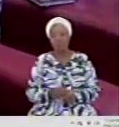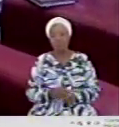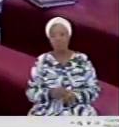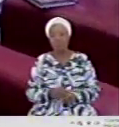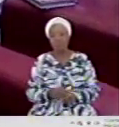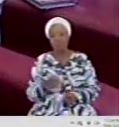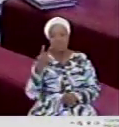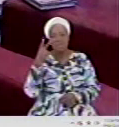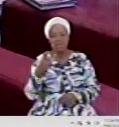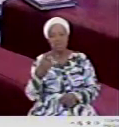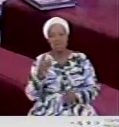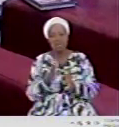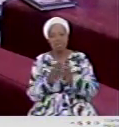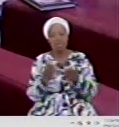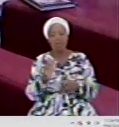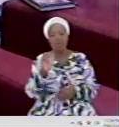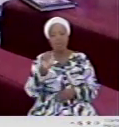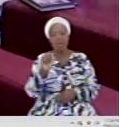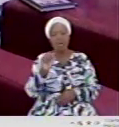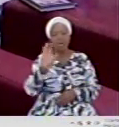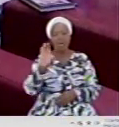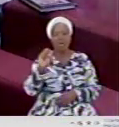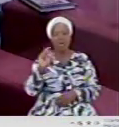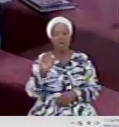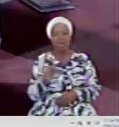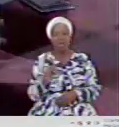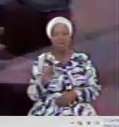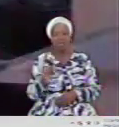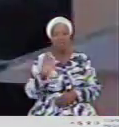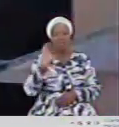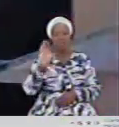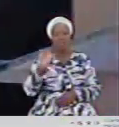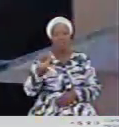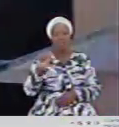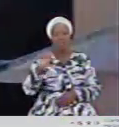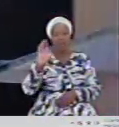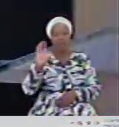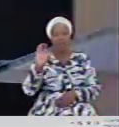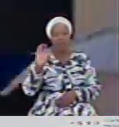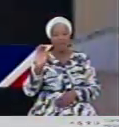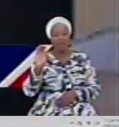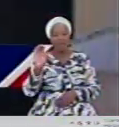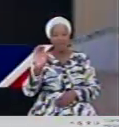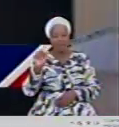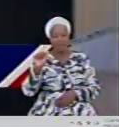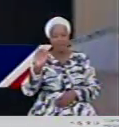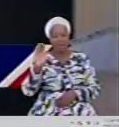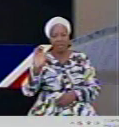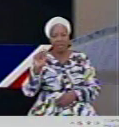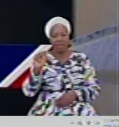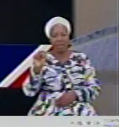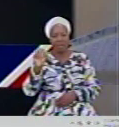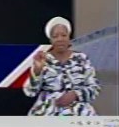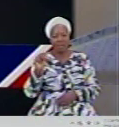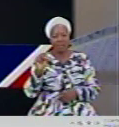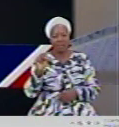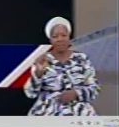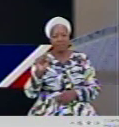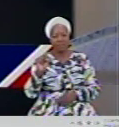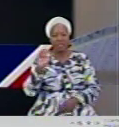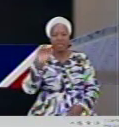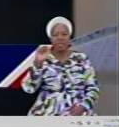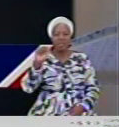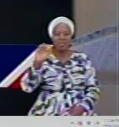Look at Acts chapter 12. We're reading from verse 5. Acts chapter 12,